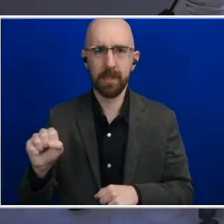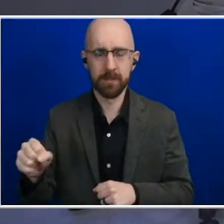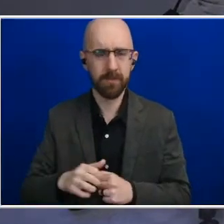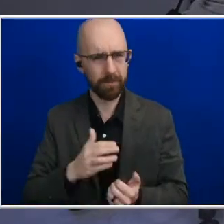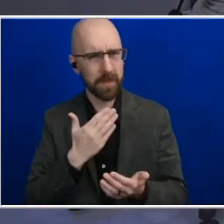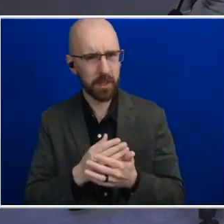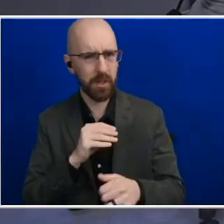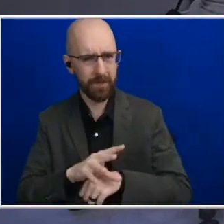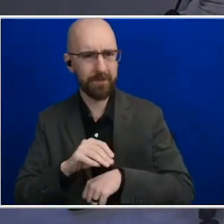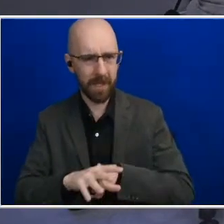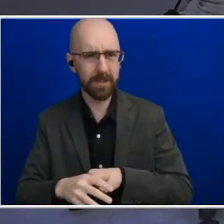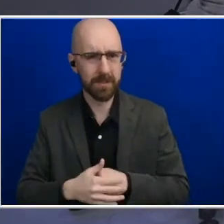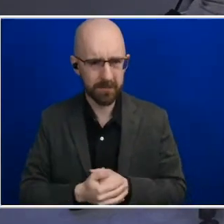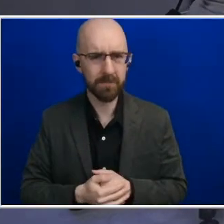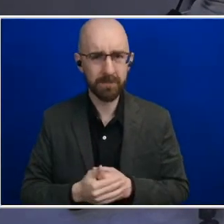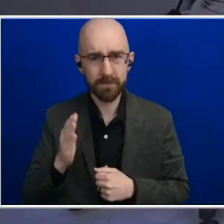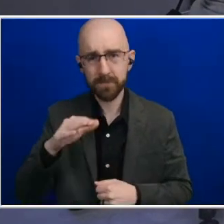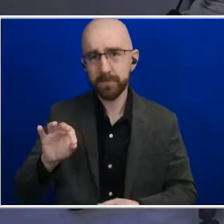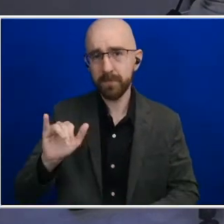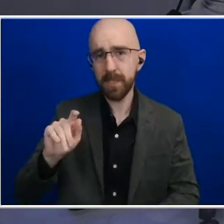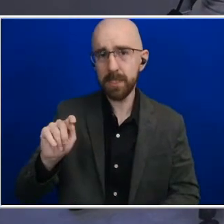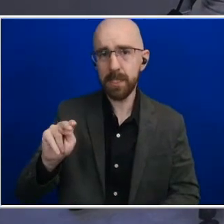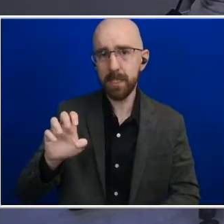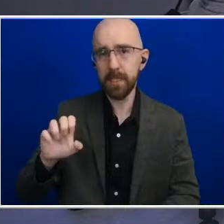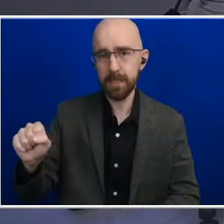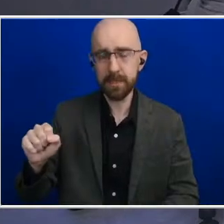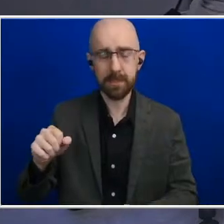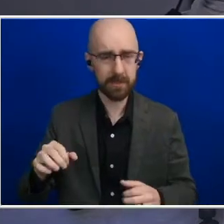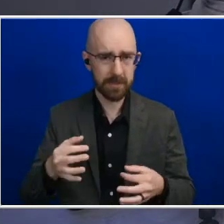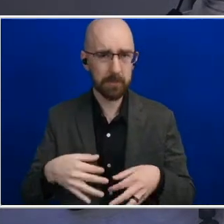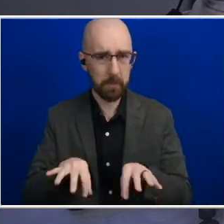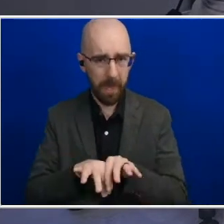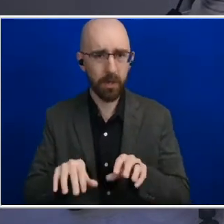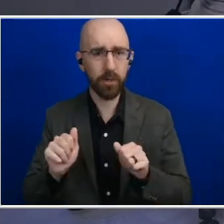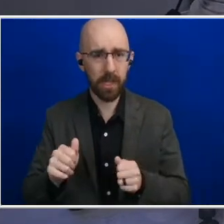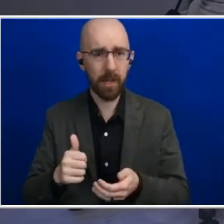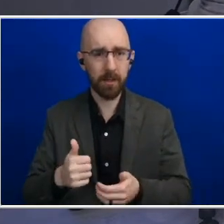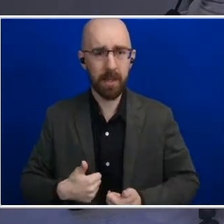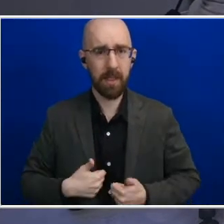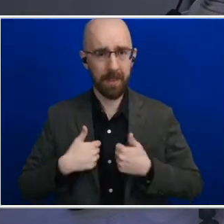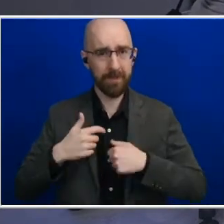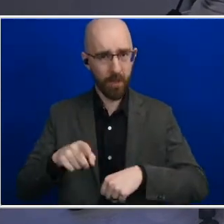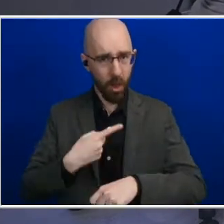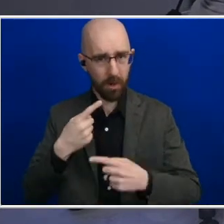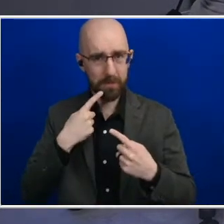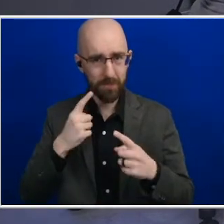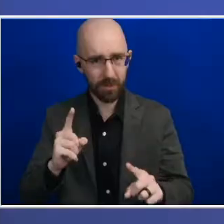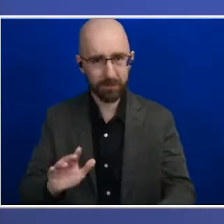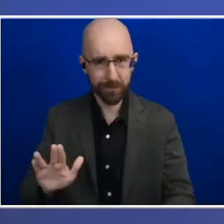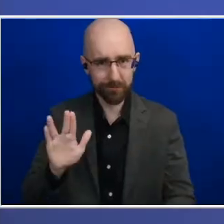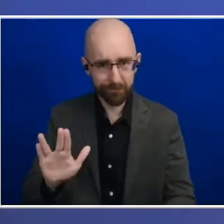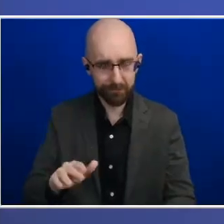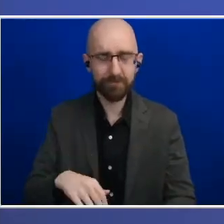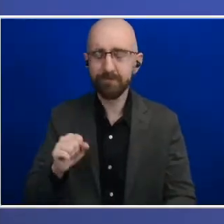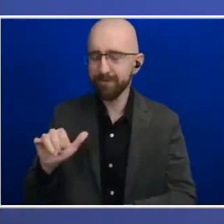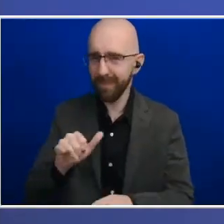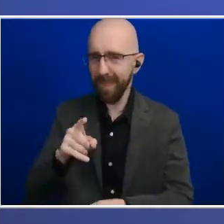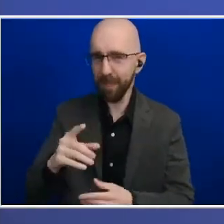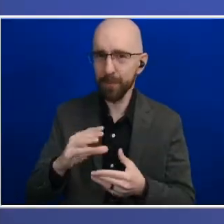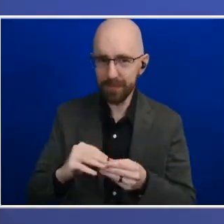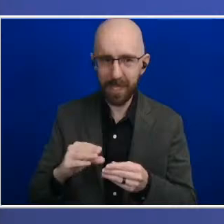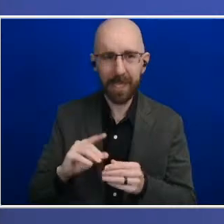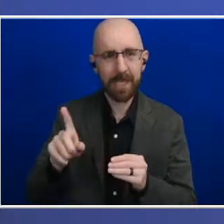Because we know that fitness does matter, so you can help live long and prosper. Yes, absolutely. And really, as you were saying, it's about health